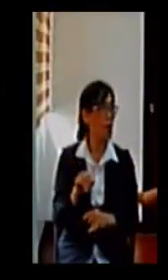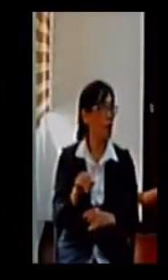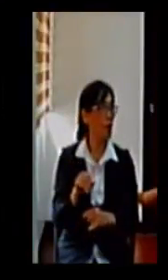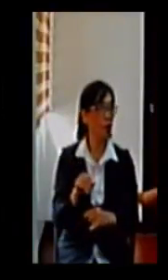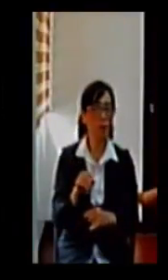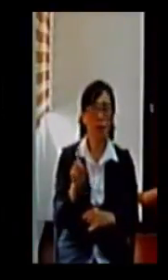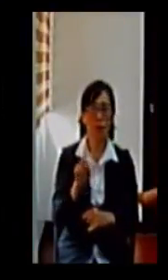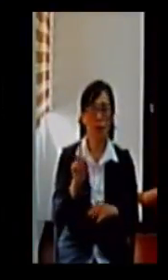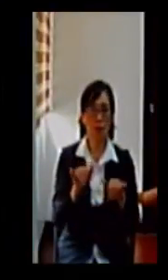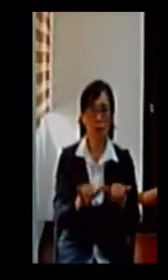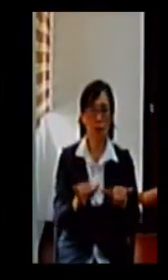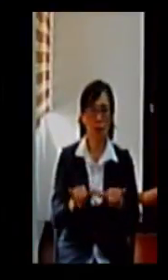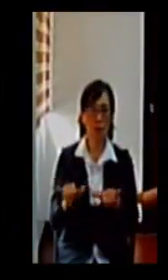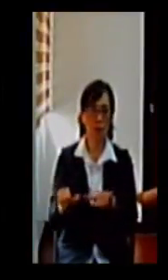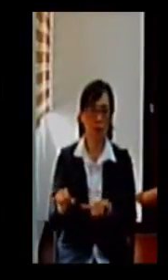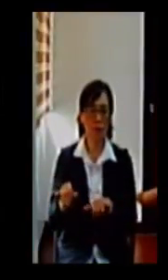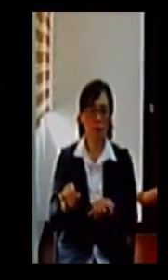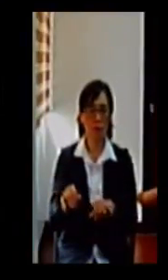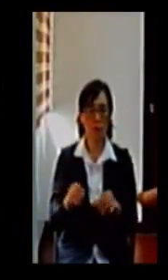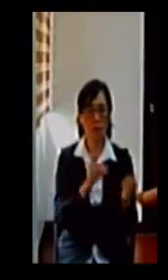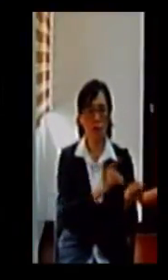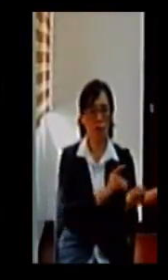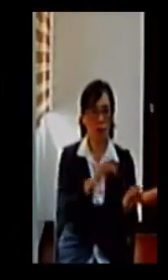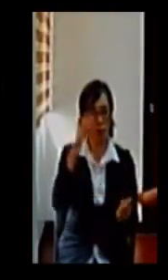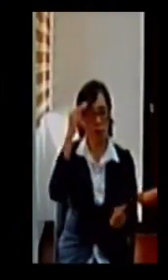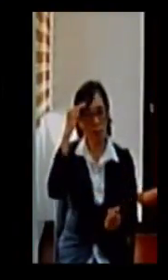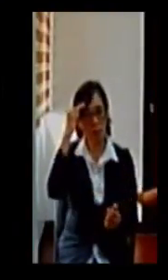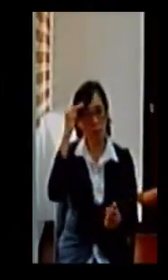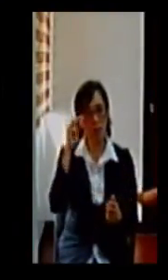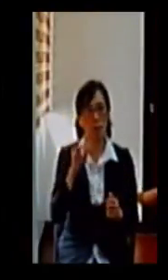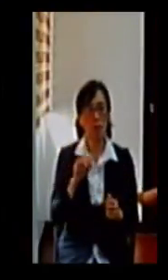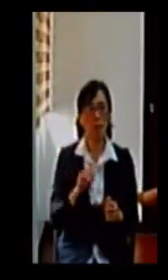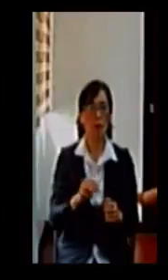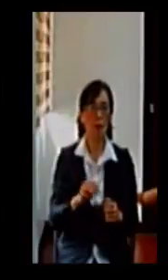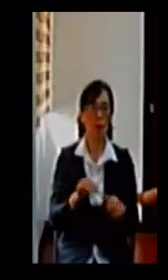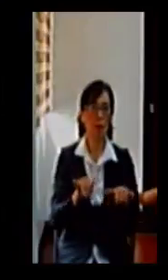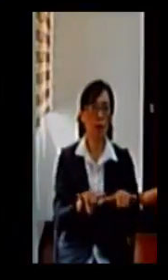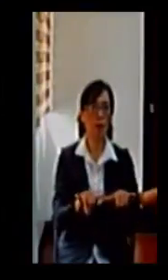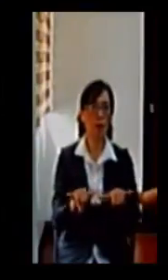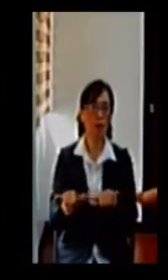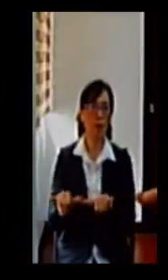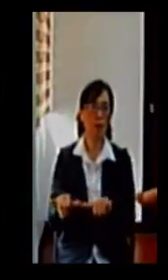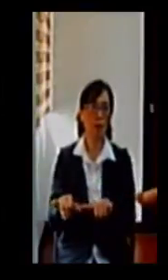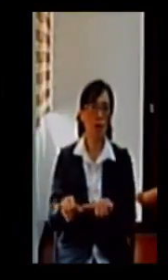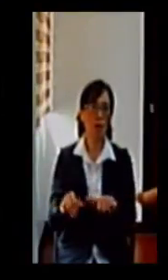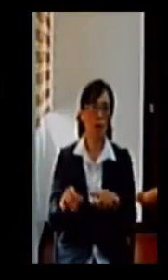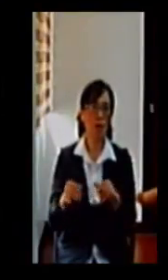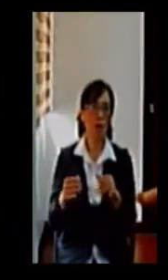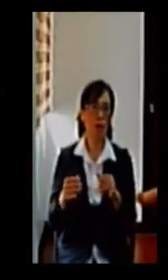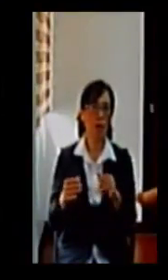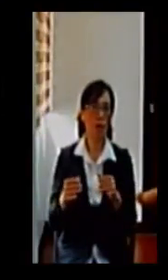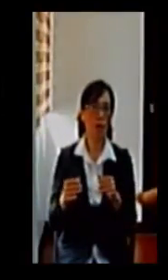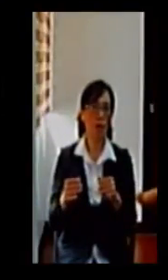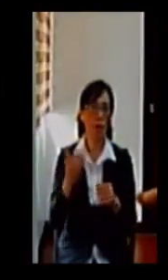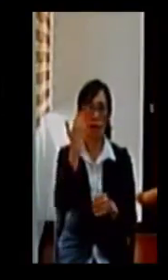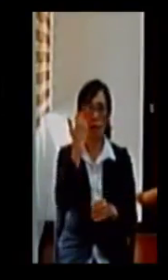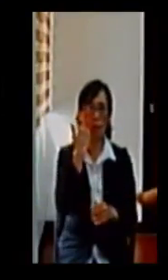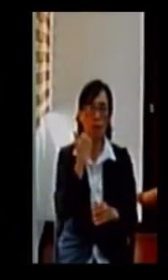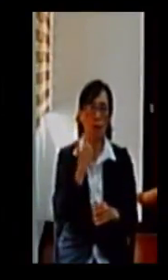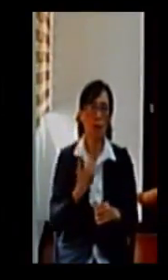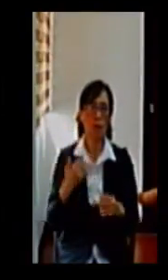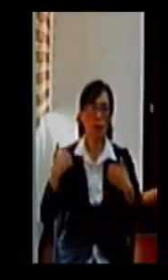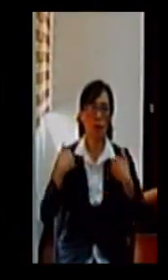measure? To me, the indicator, the barometer is biodiversity, the because we have lots of species